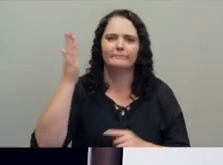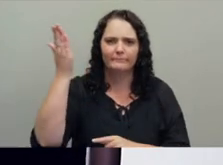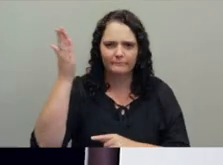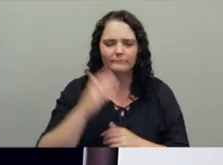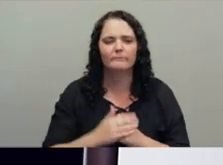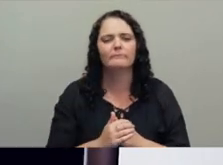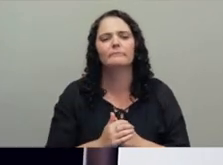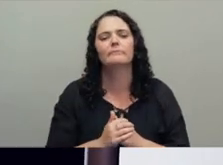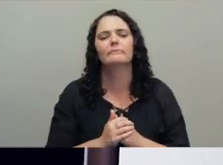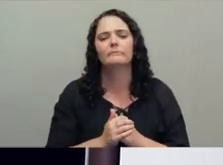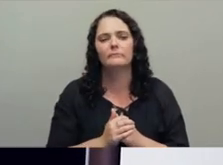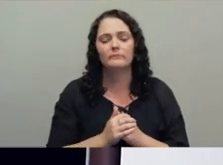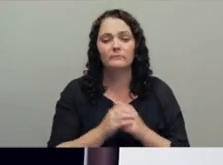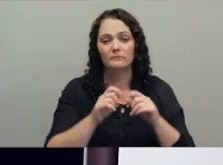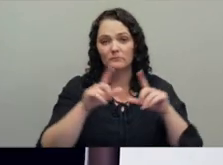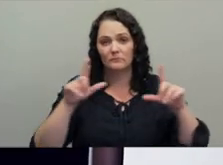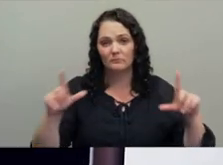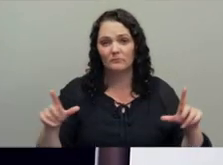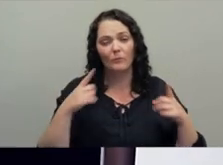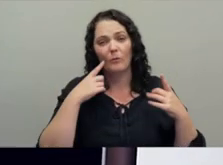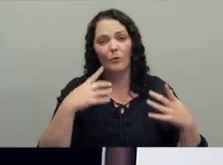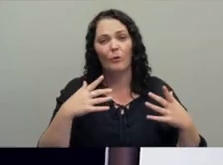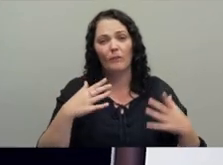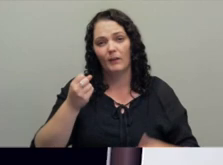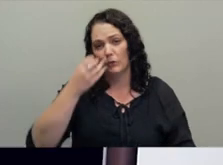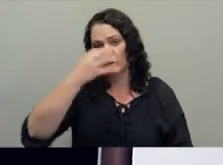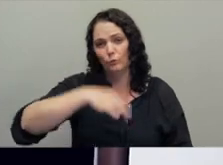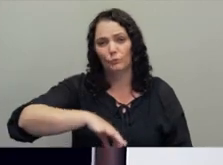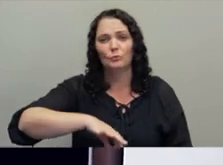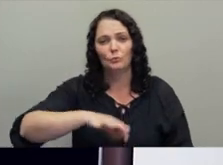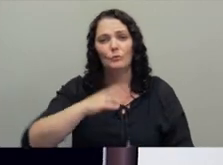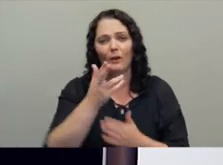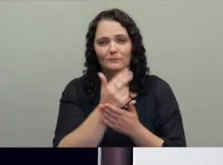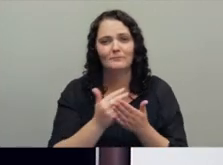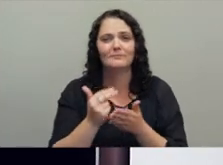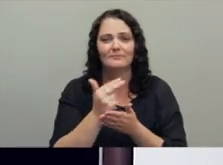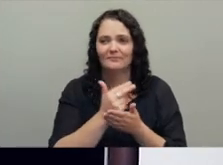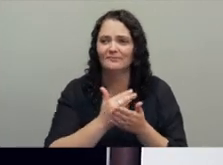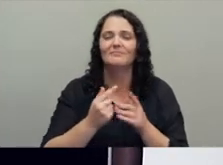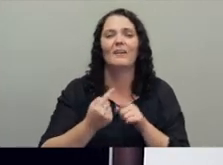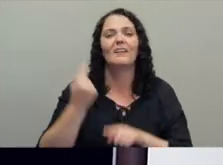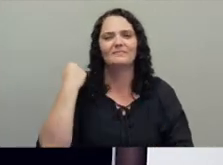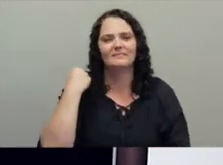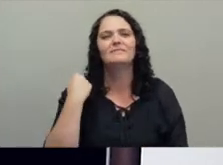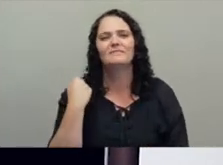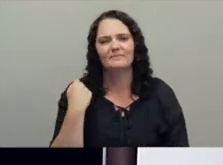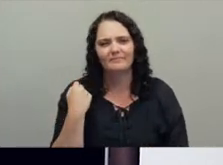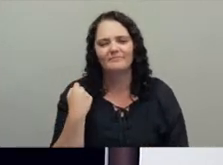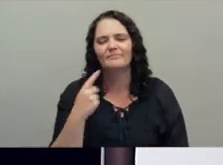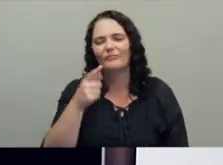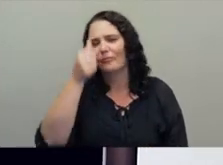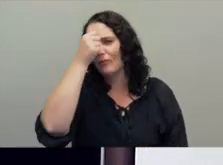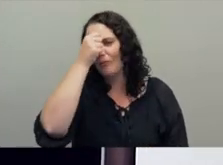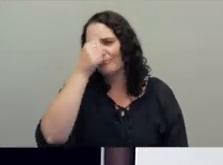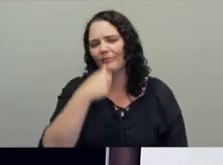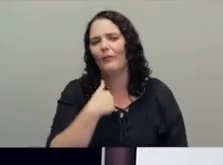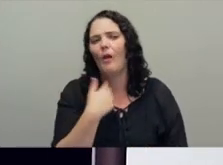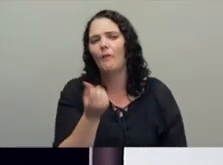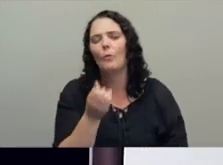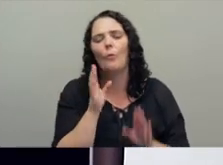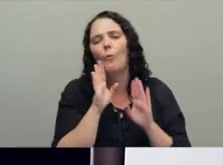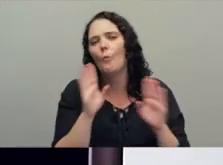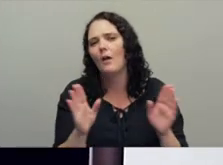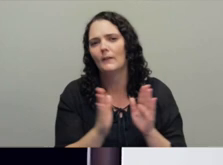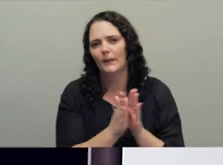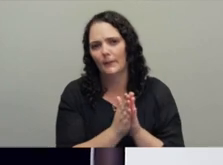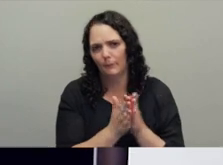a nude figure onto paper or canvas. I'll share this with you. I've got a wonderful set of books that